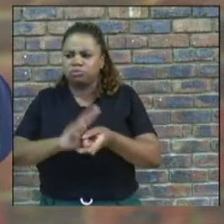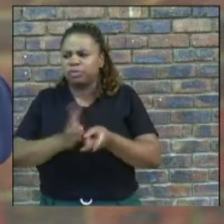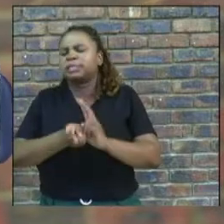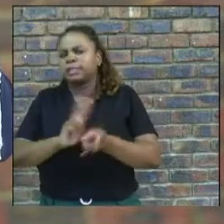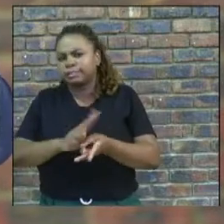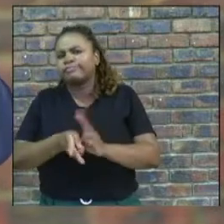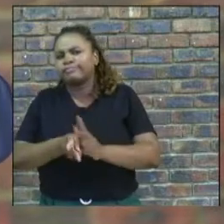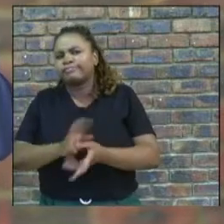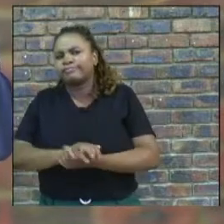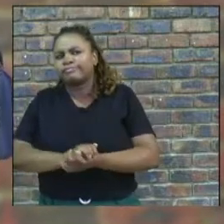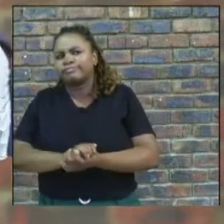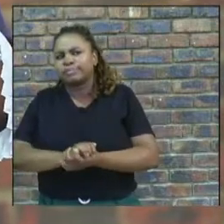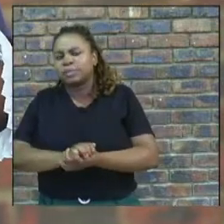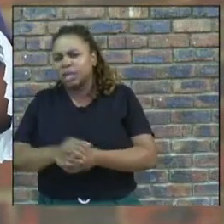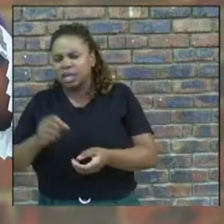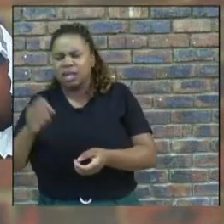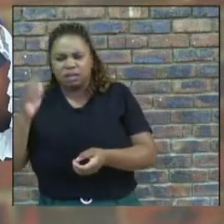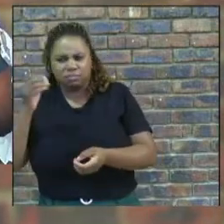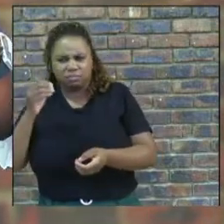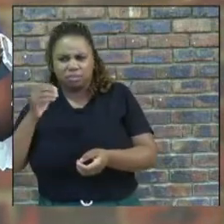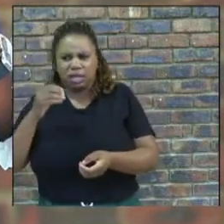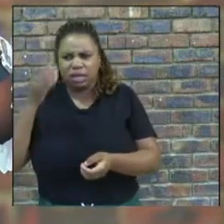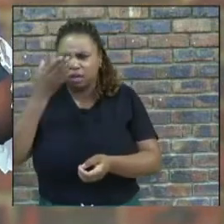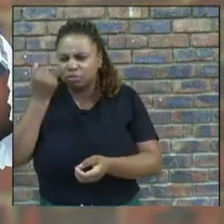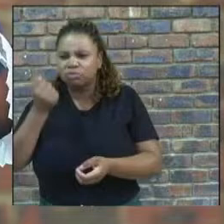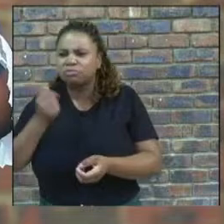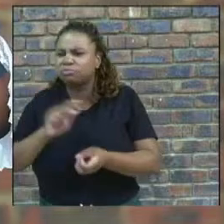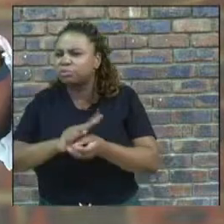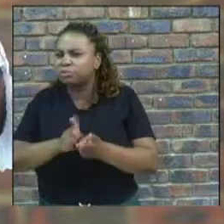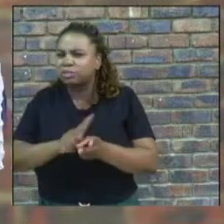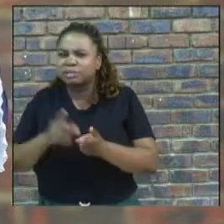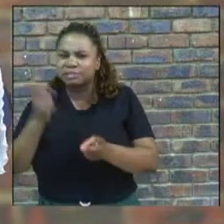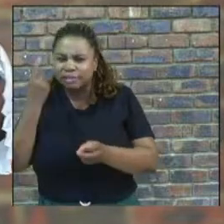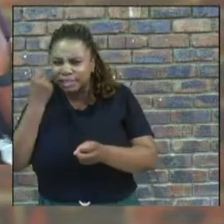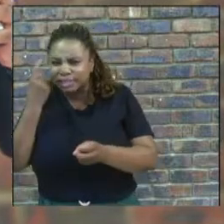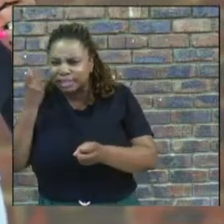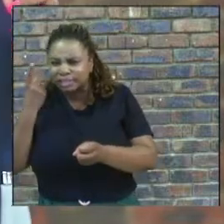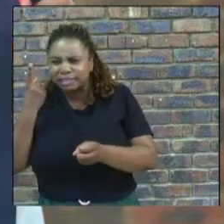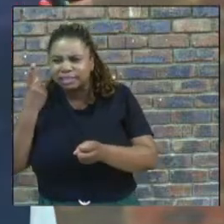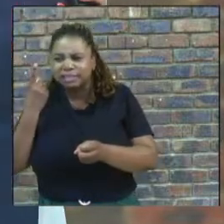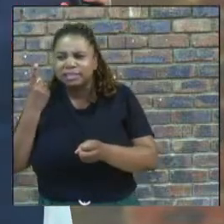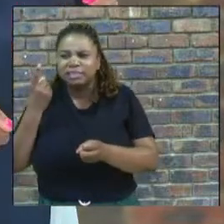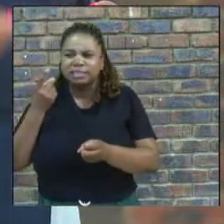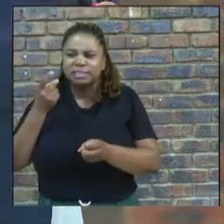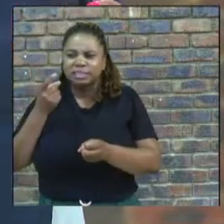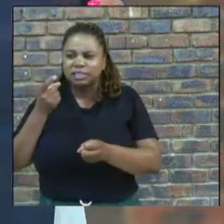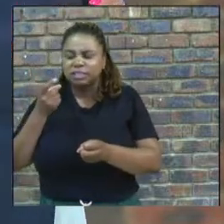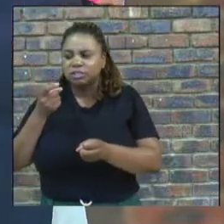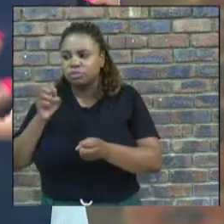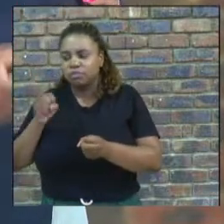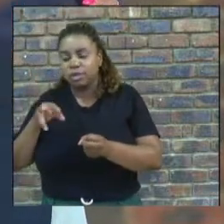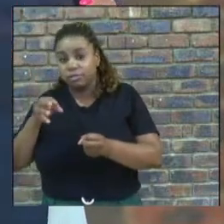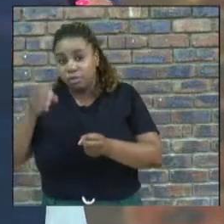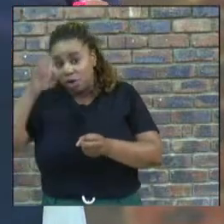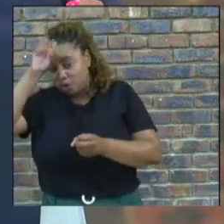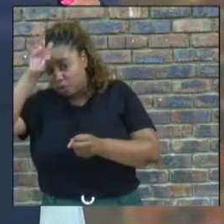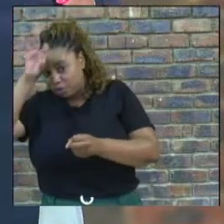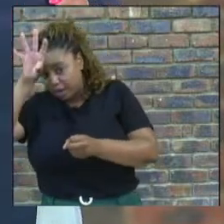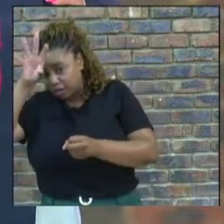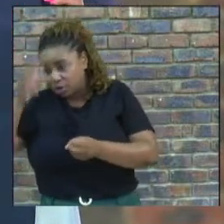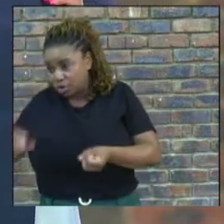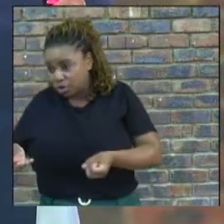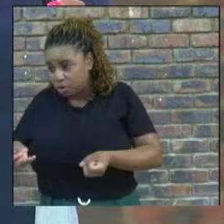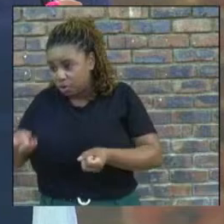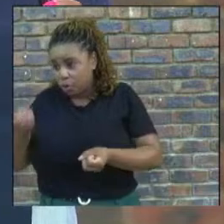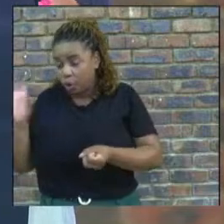is simple la e tlhaloganya na. Angere mine ge re bata gold ra epa re ntsha gold.